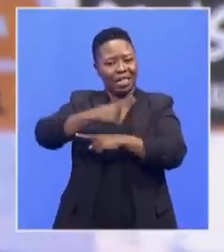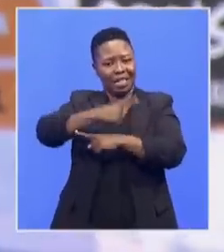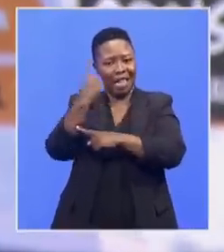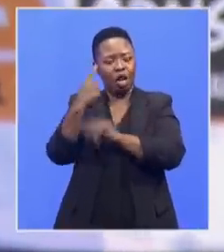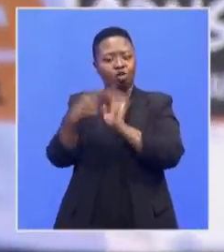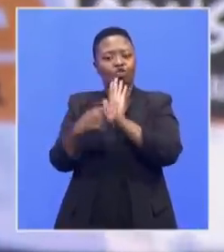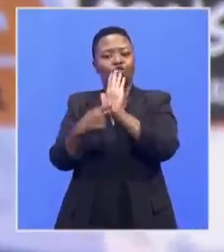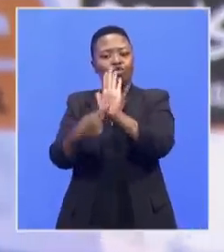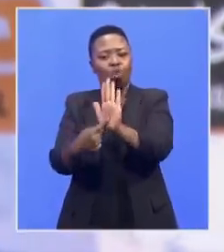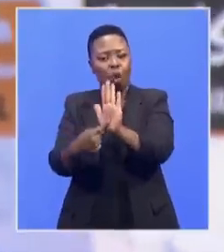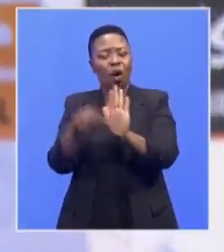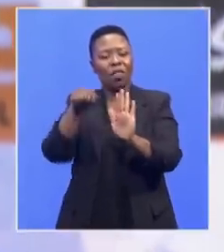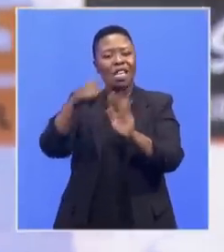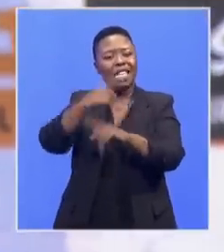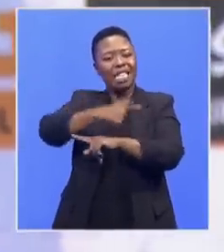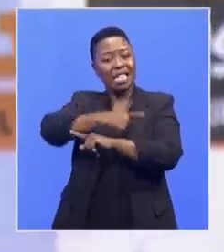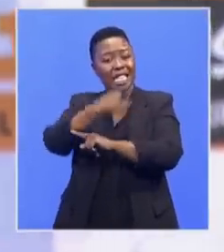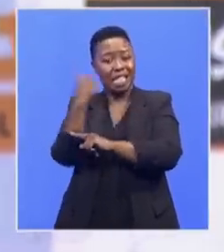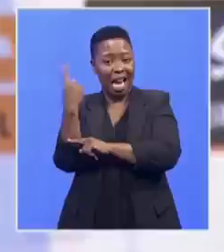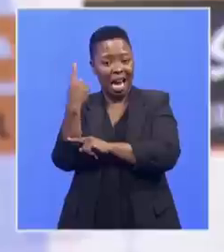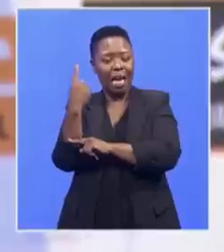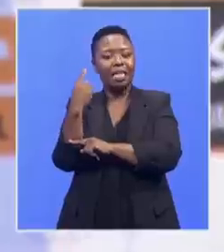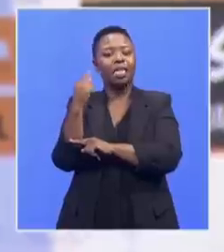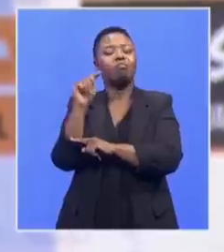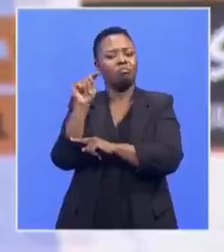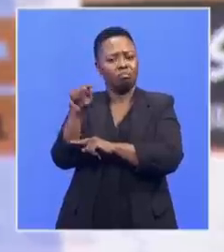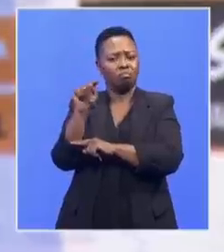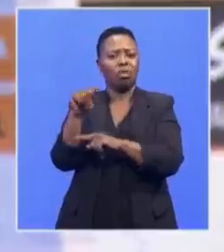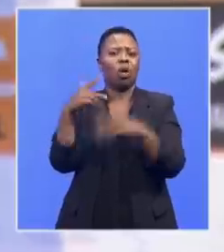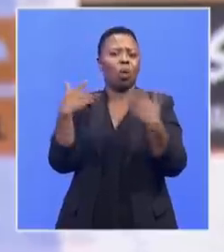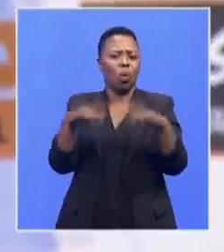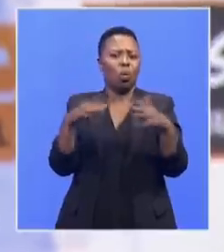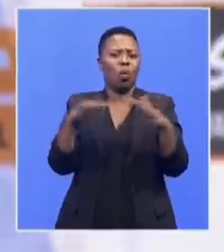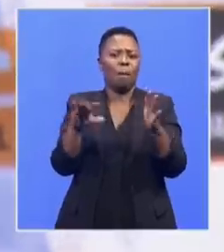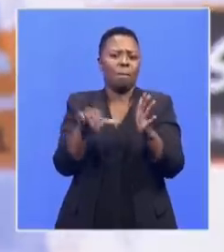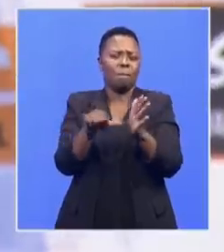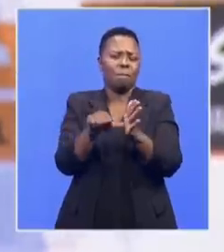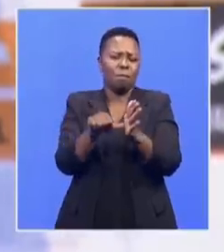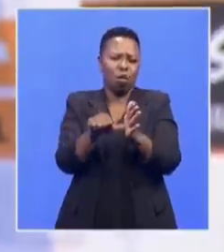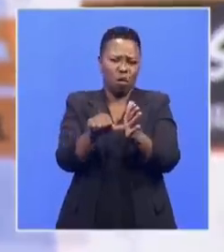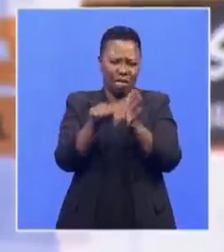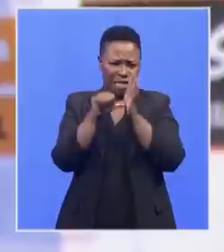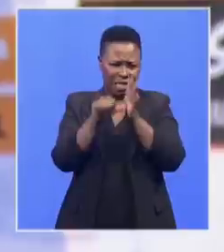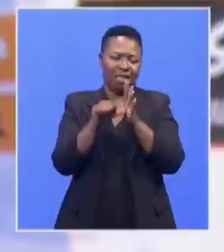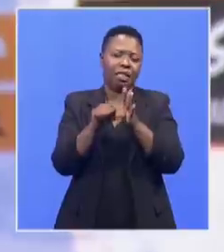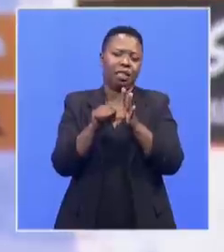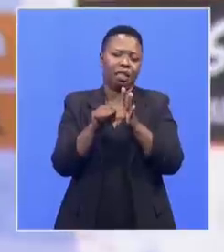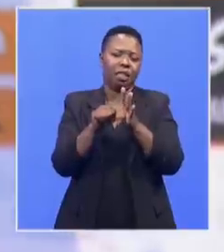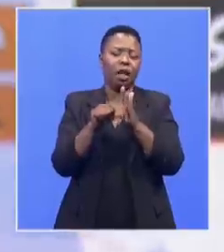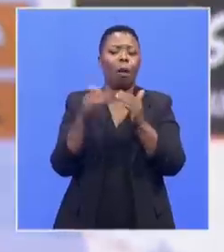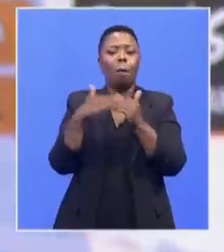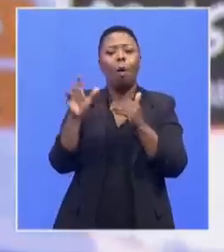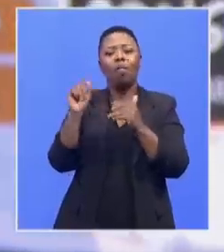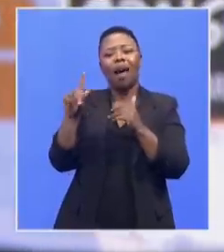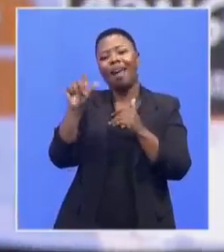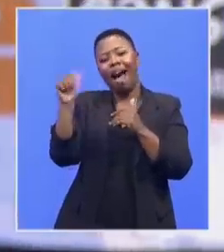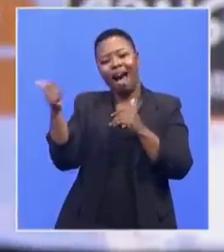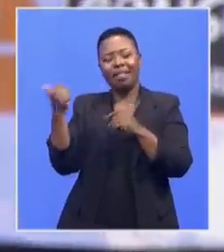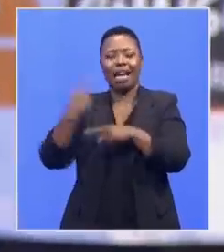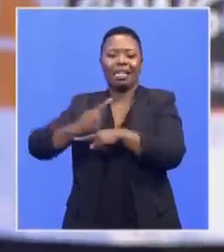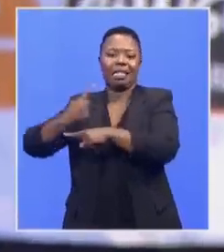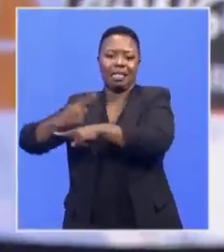nnete re le bona le le letsatsi le botlhokwa go feta matsatsi a mantsi ka